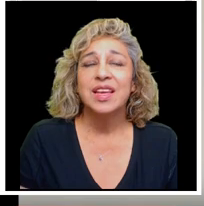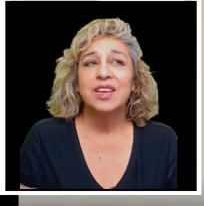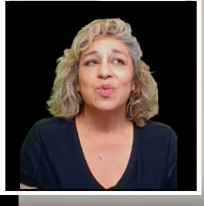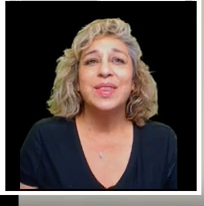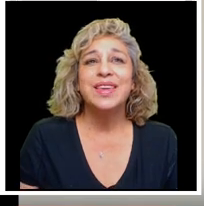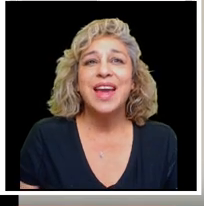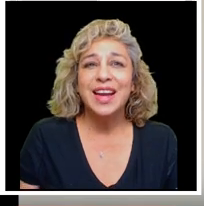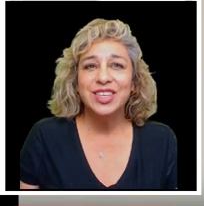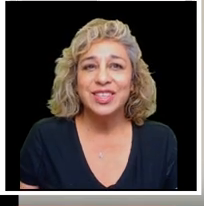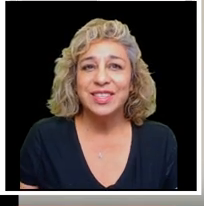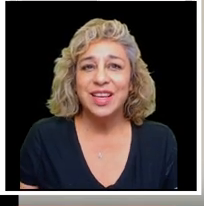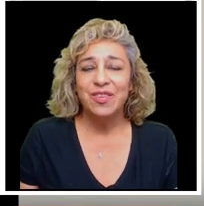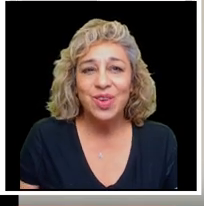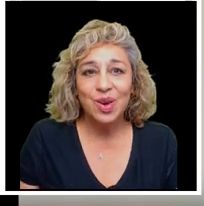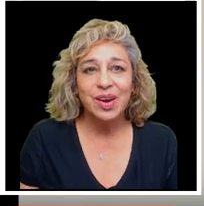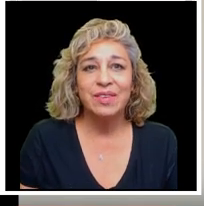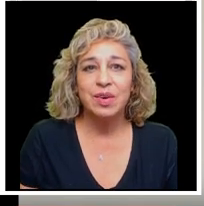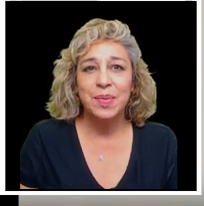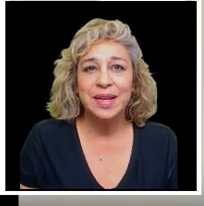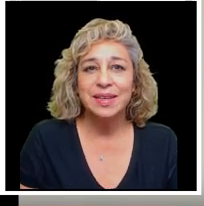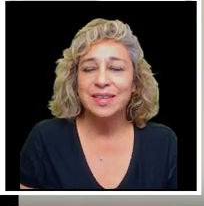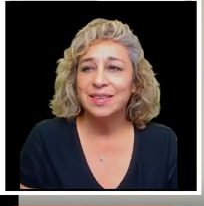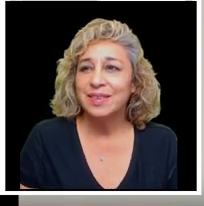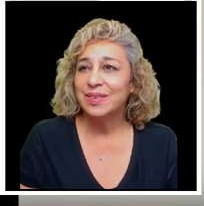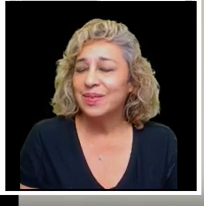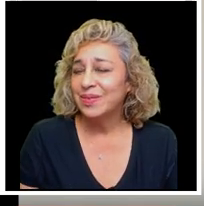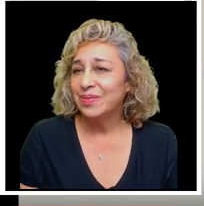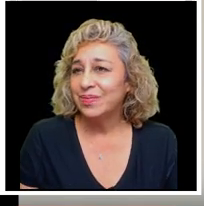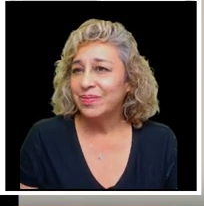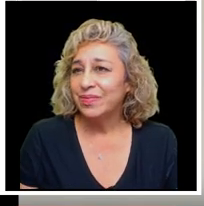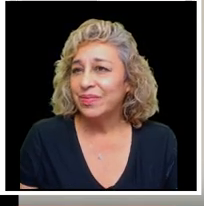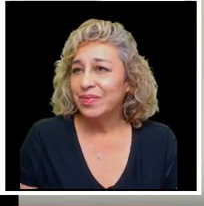with the actions of your government